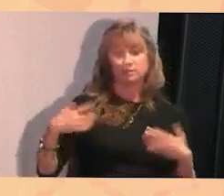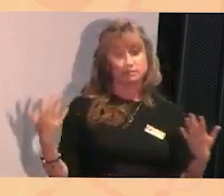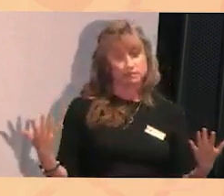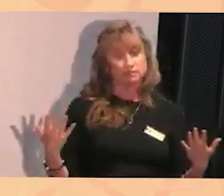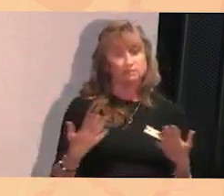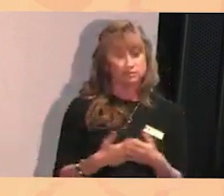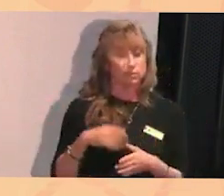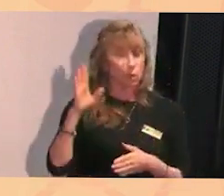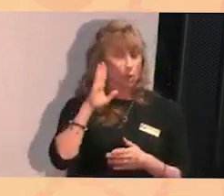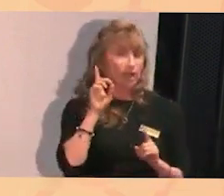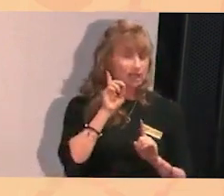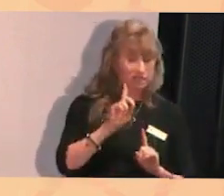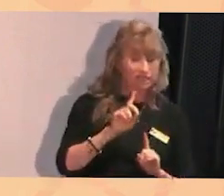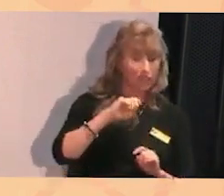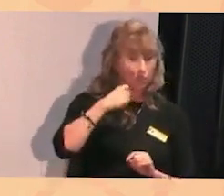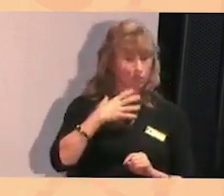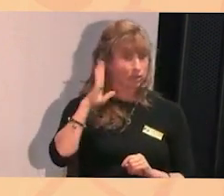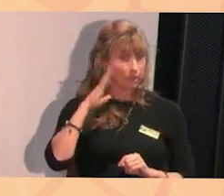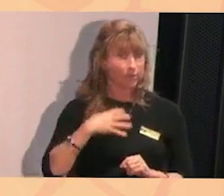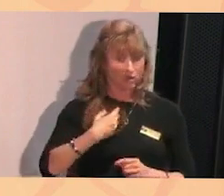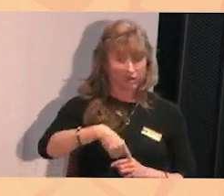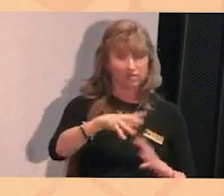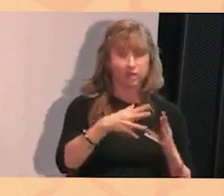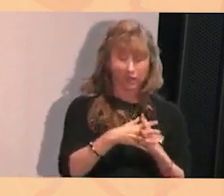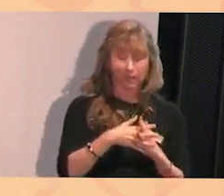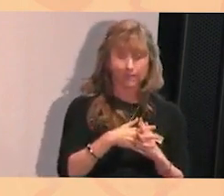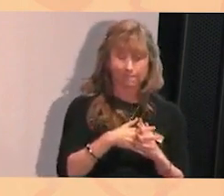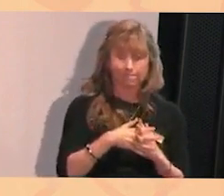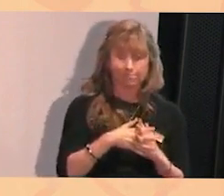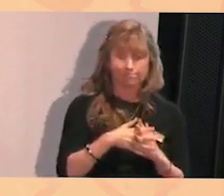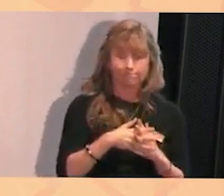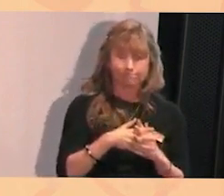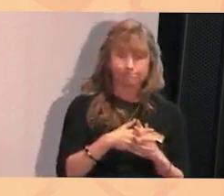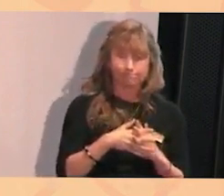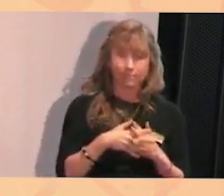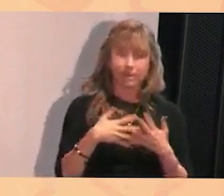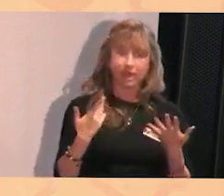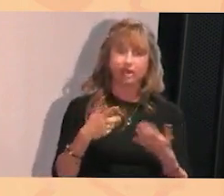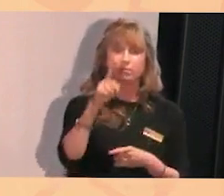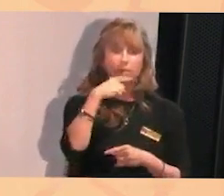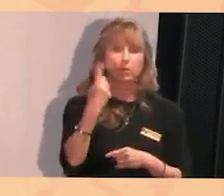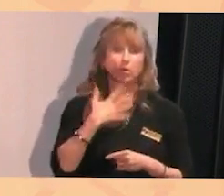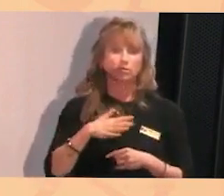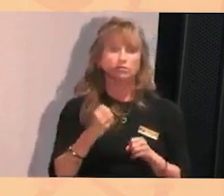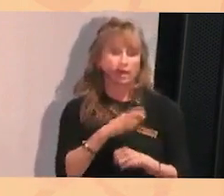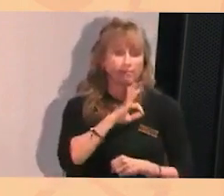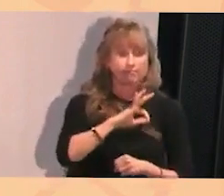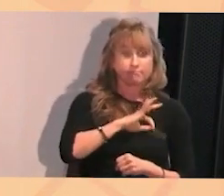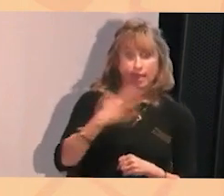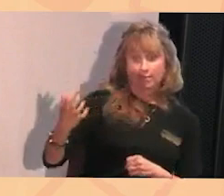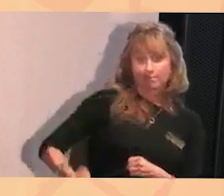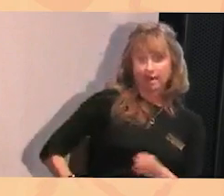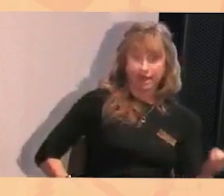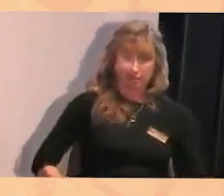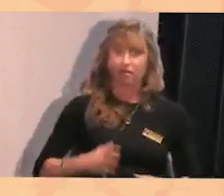we'll continue to hear it this week, by others, while profiteers, including government, who